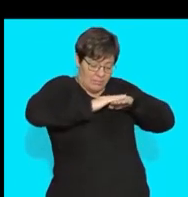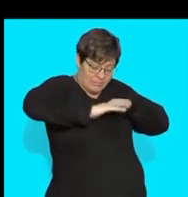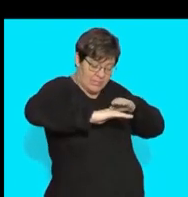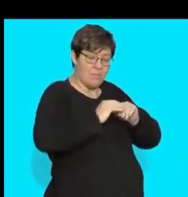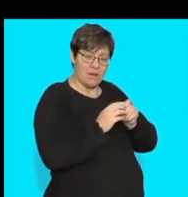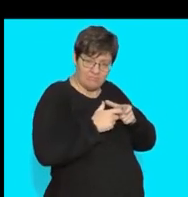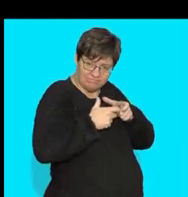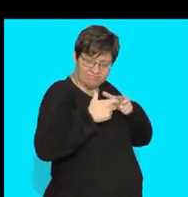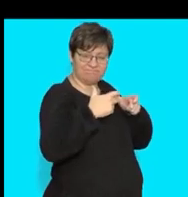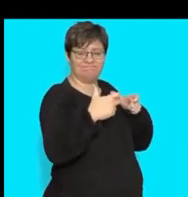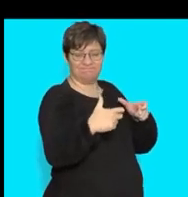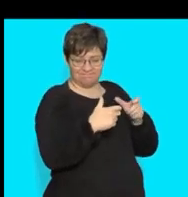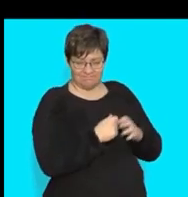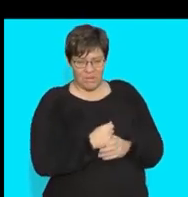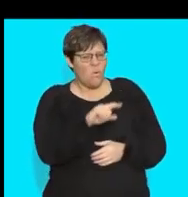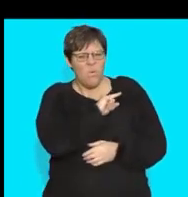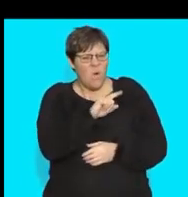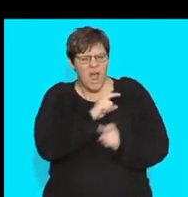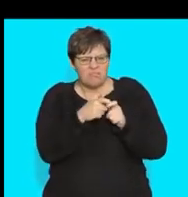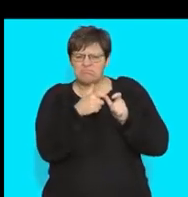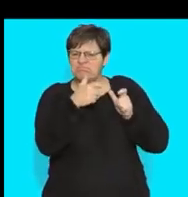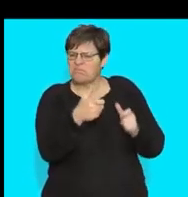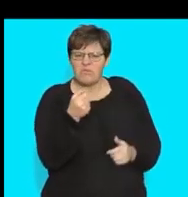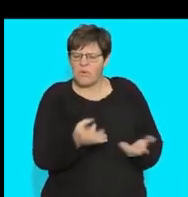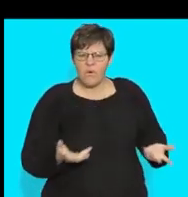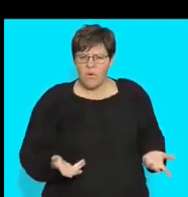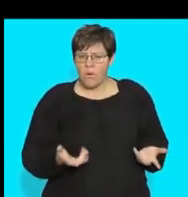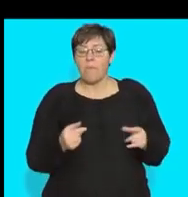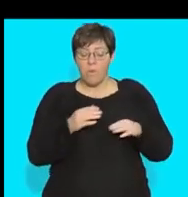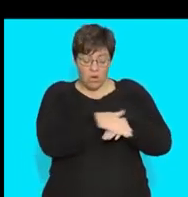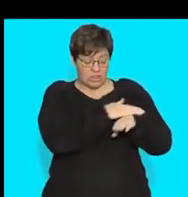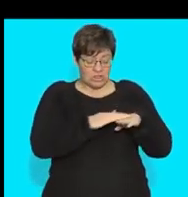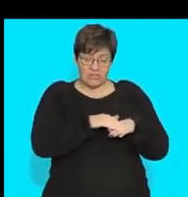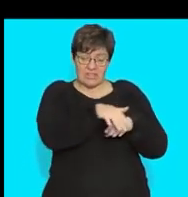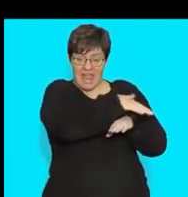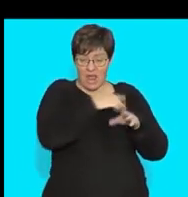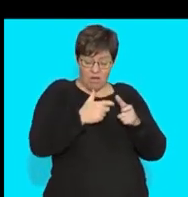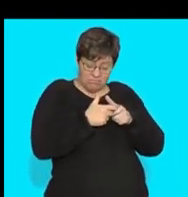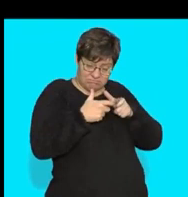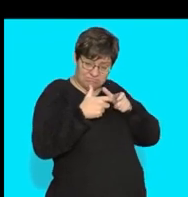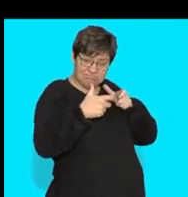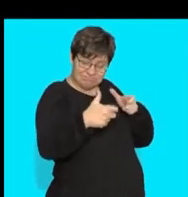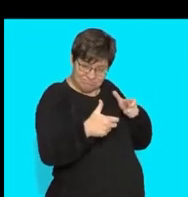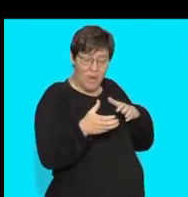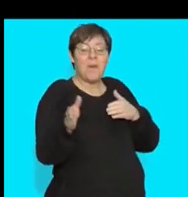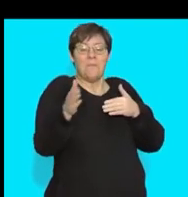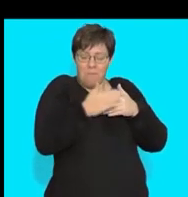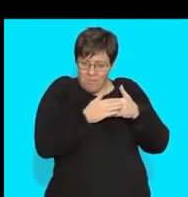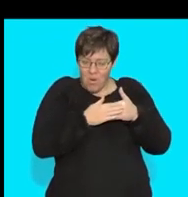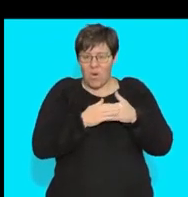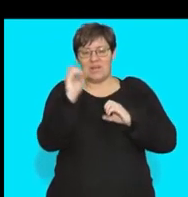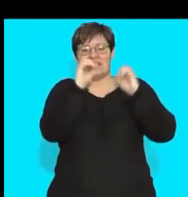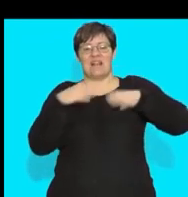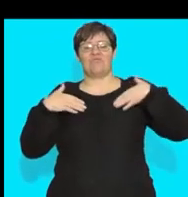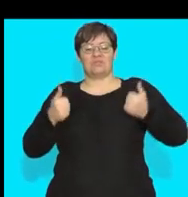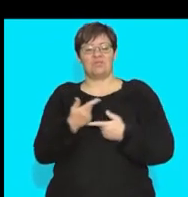to increase the surface area for? Because the larger the surface area, more cellular